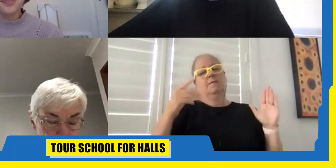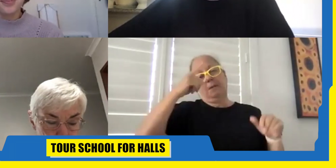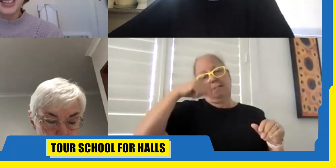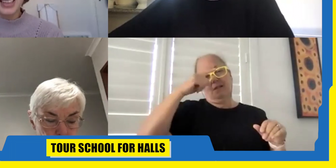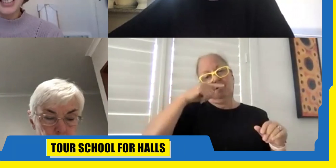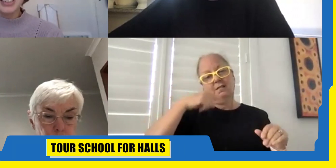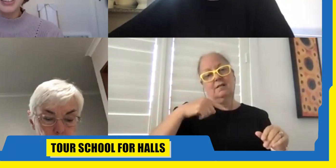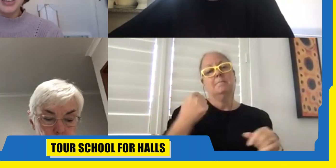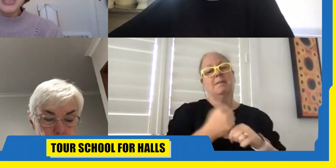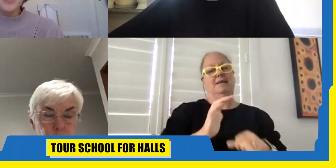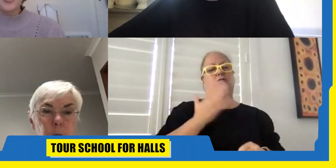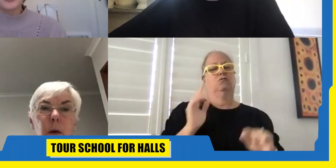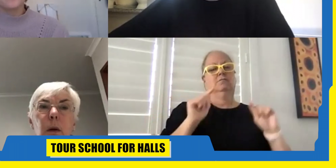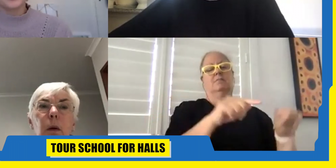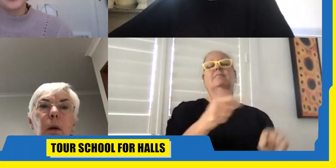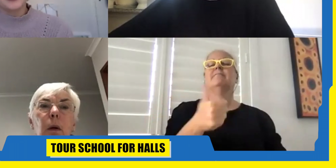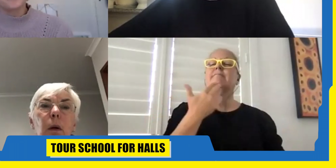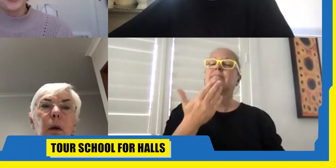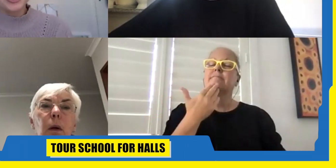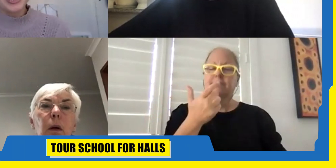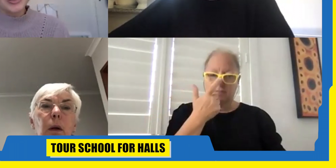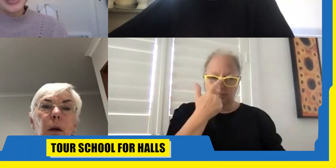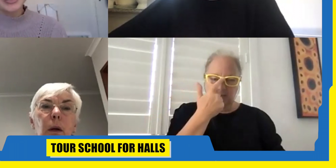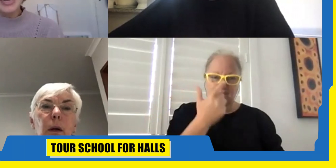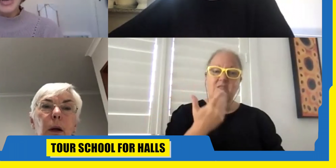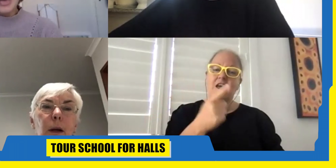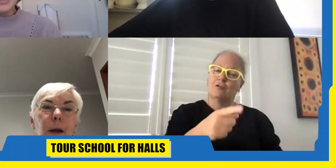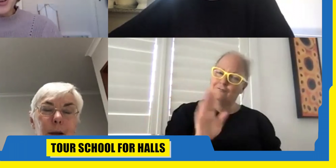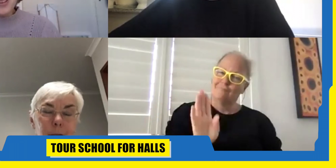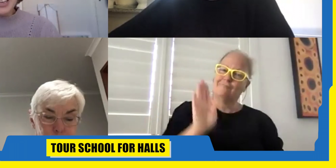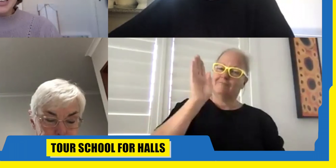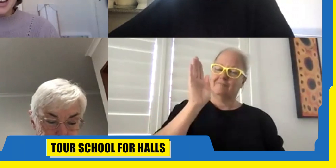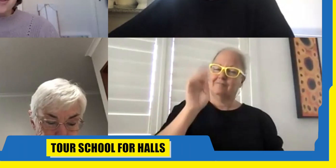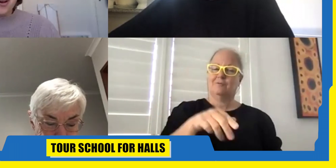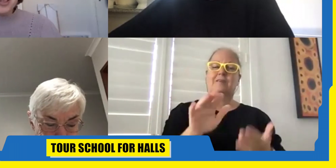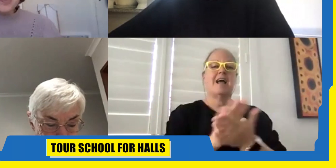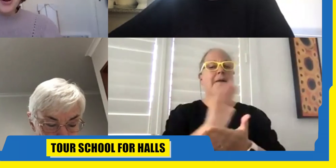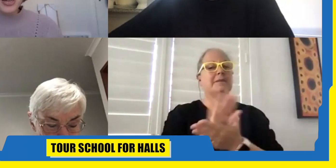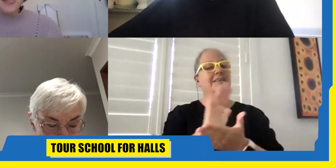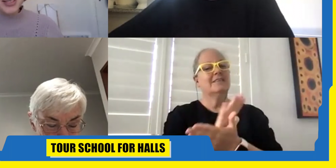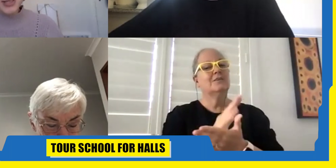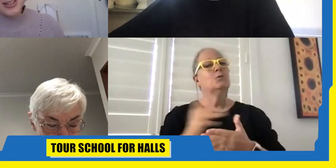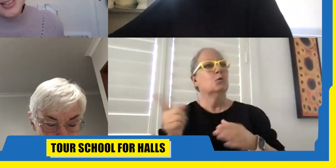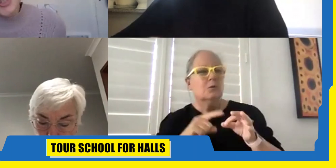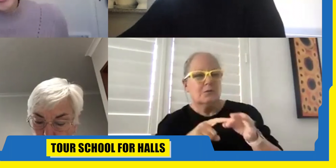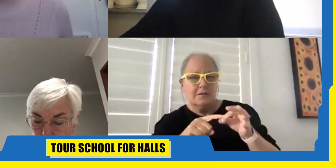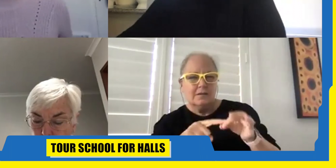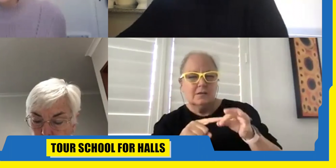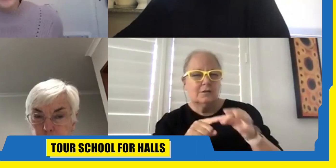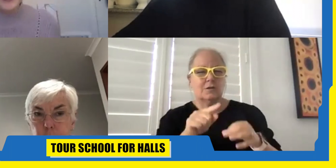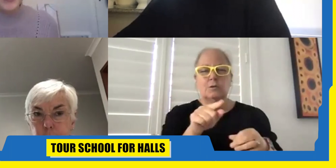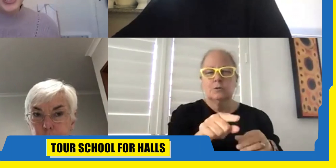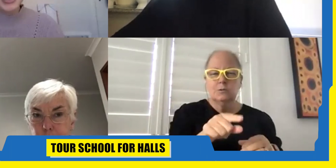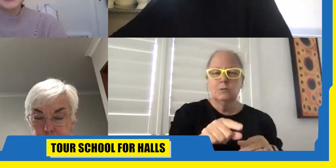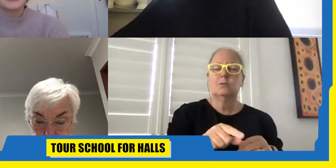much. Excellent. Thanks, Margaret, for volunteering and jumping in on the spot and having some such great thought